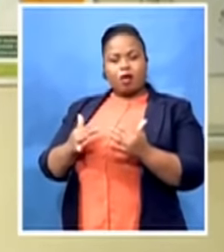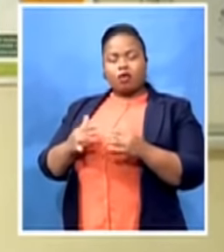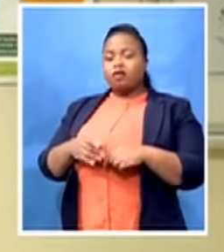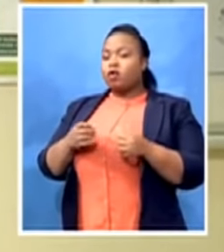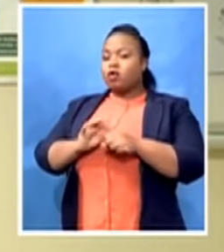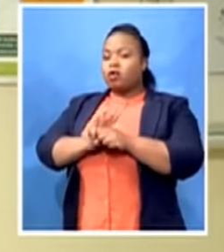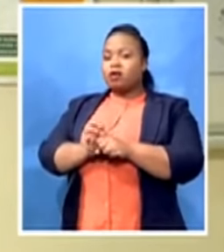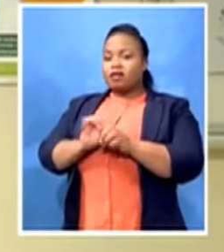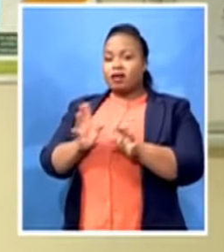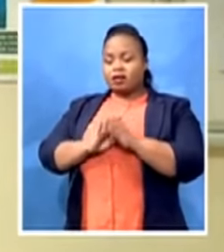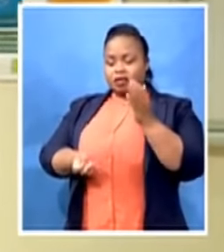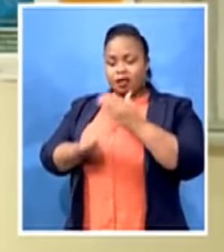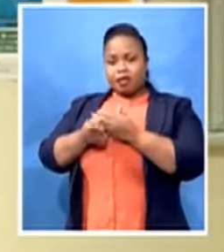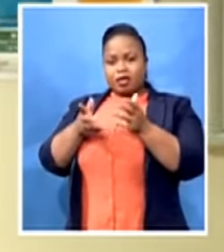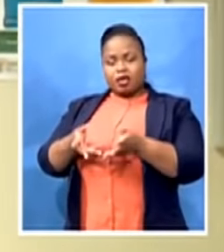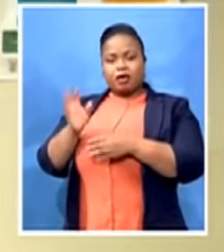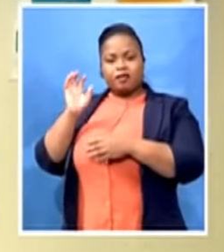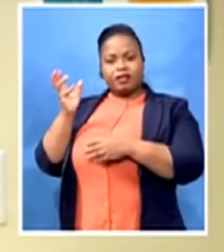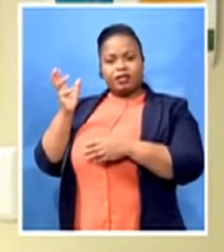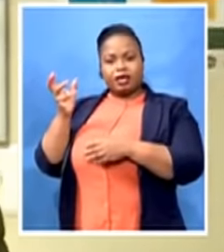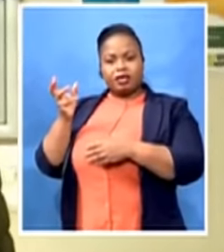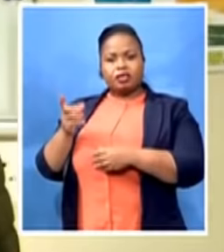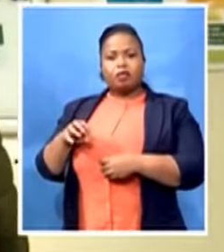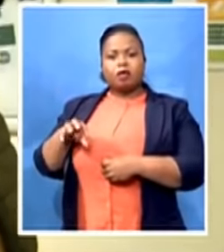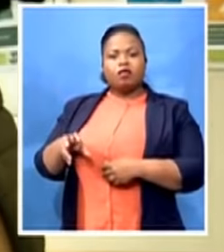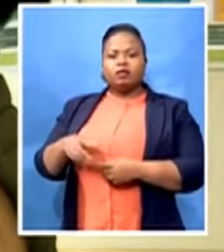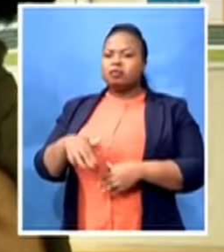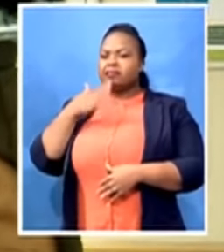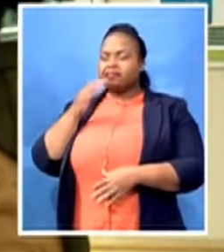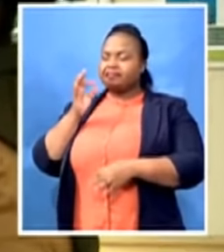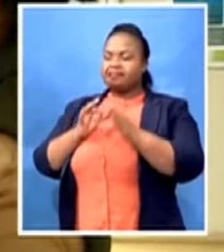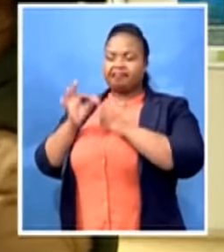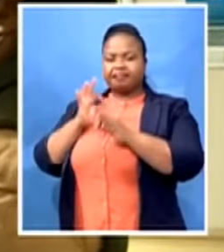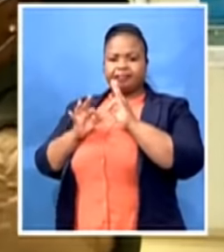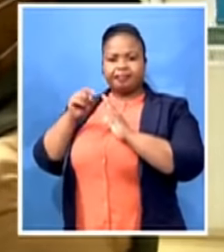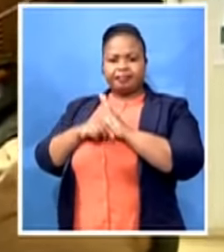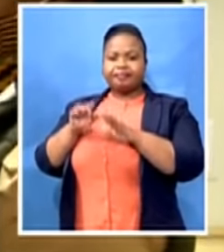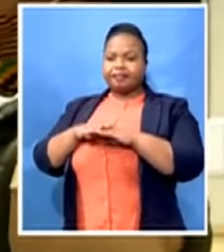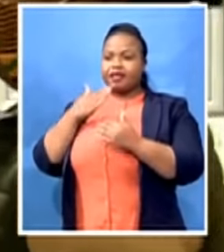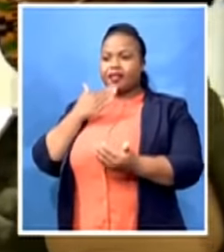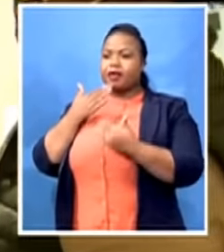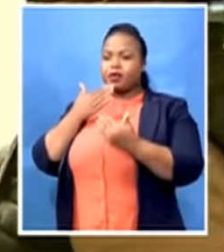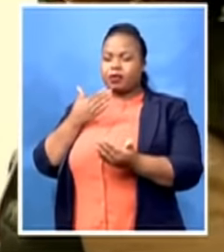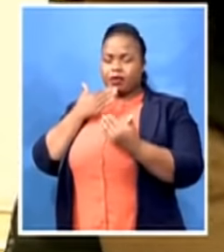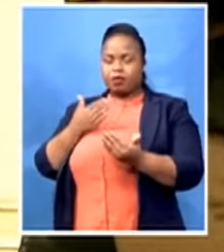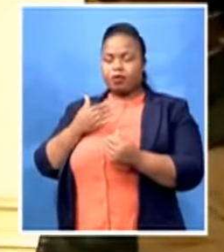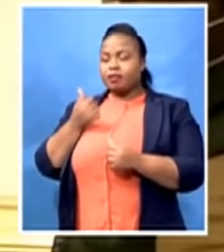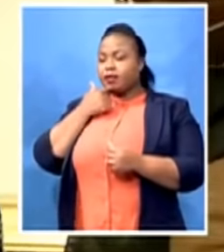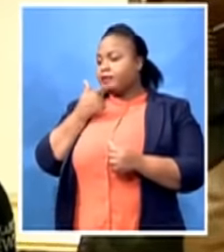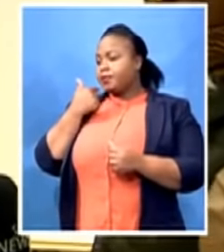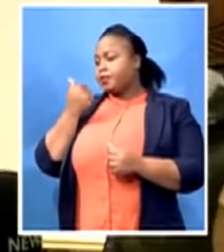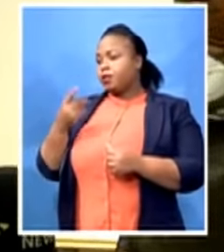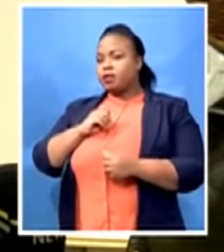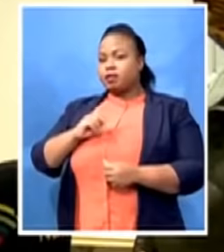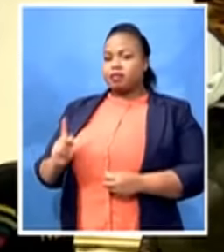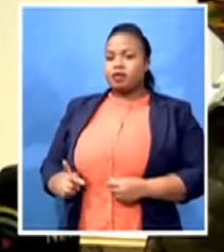MEC, thank you very much for also joining us today. I've just spoken to the Premier, especially in terms of leaving